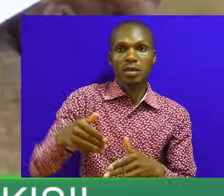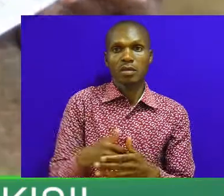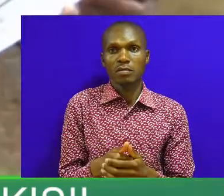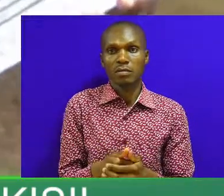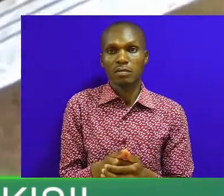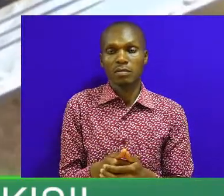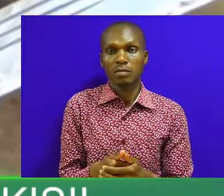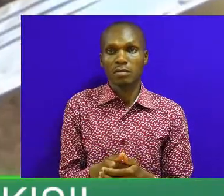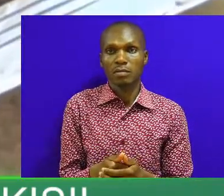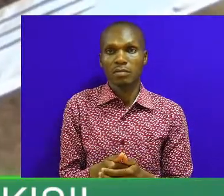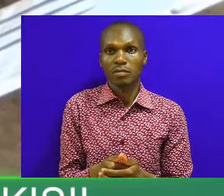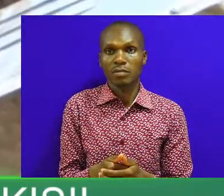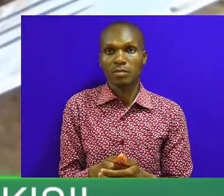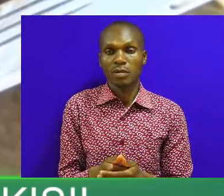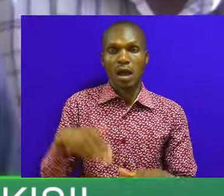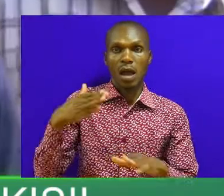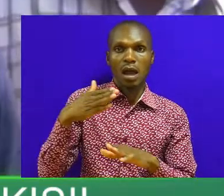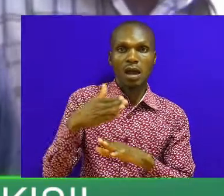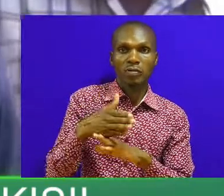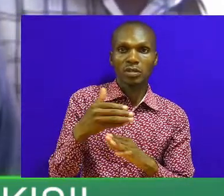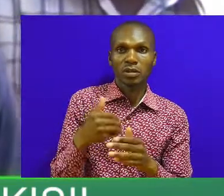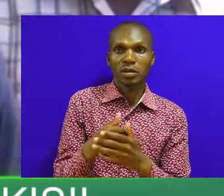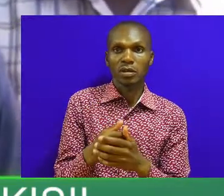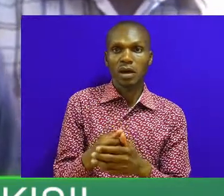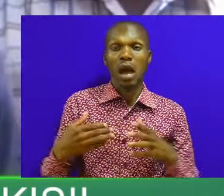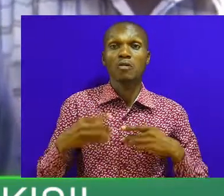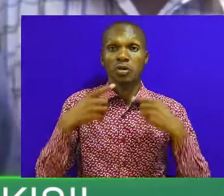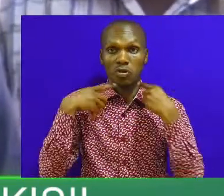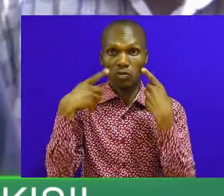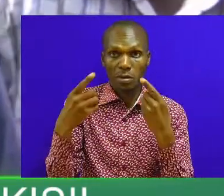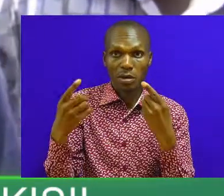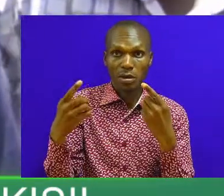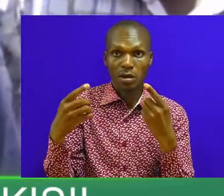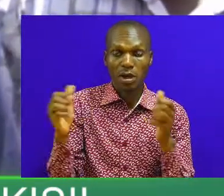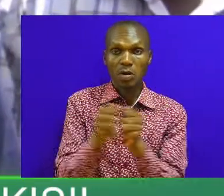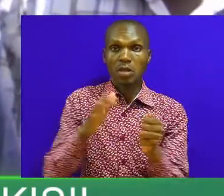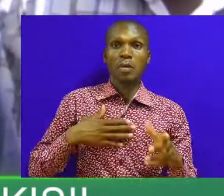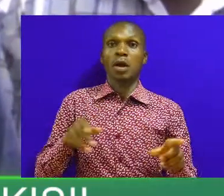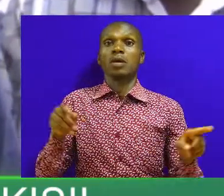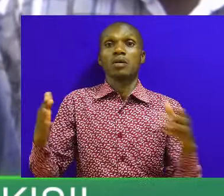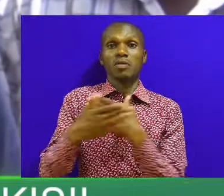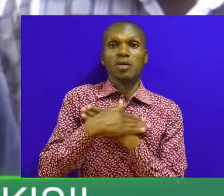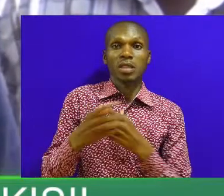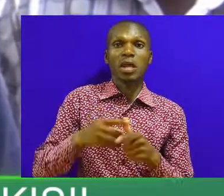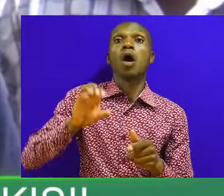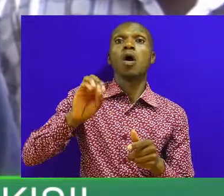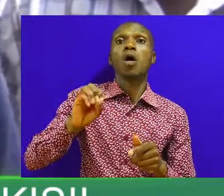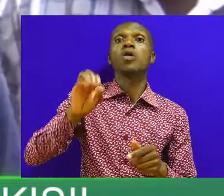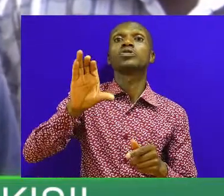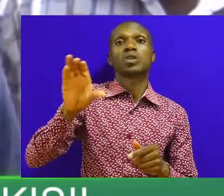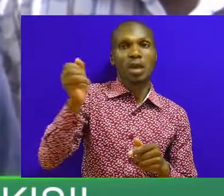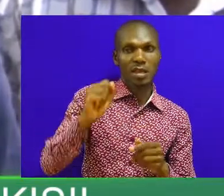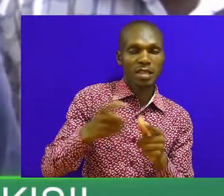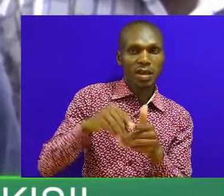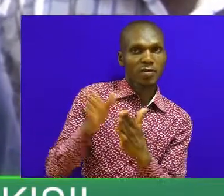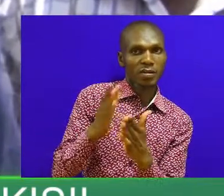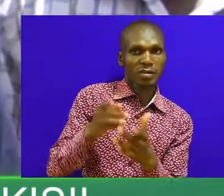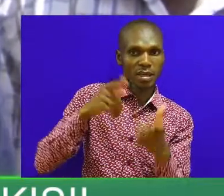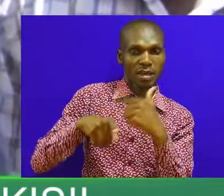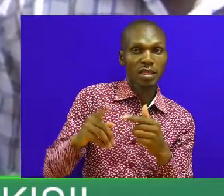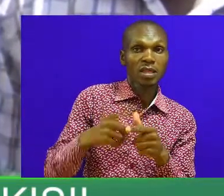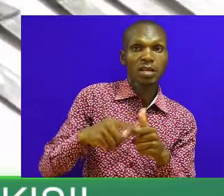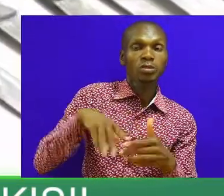So after sharing the information with my colleagues, the OCS and this team actually rushed there